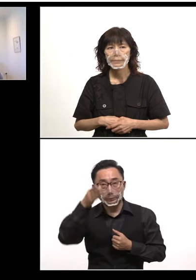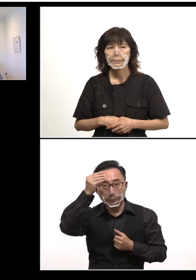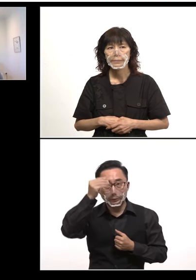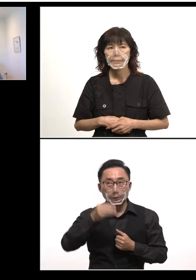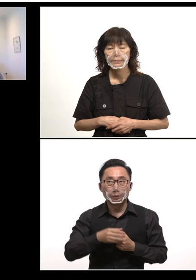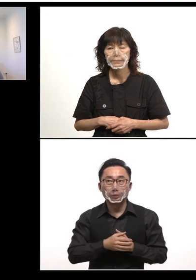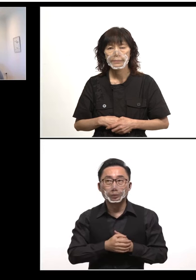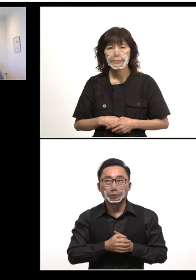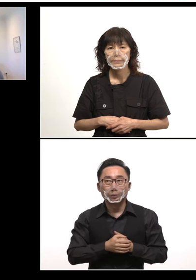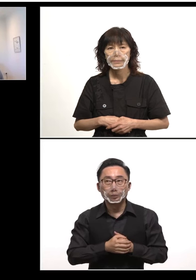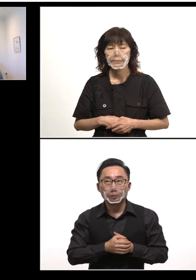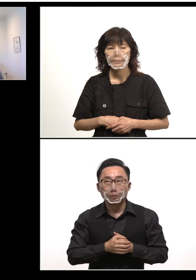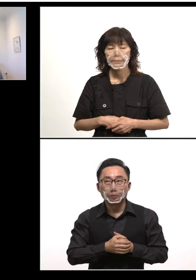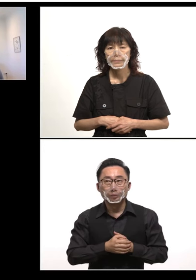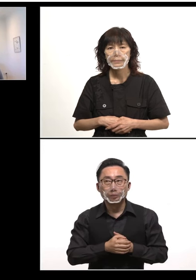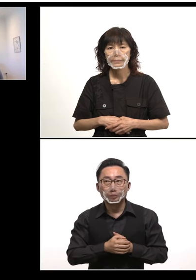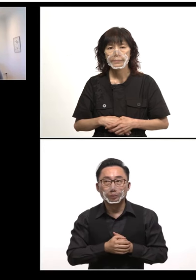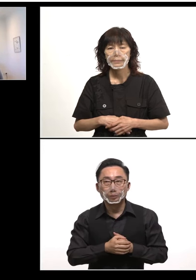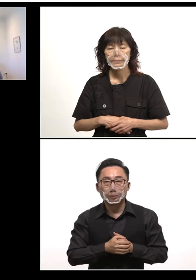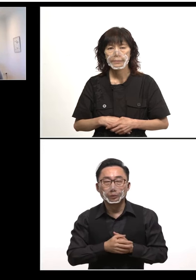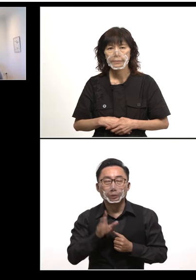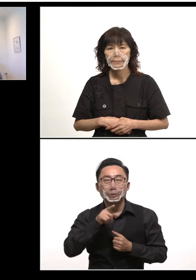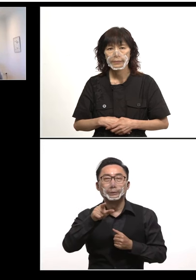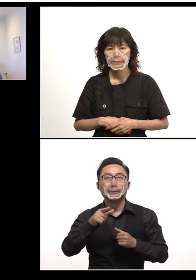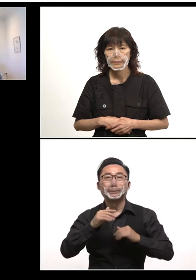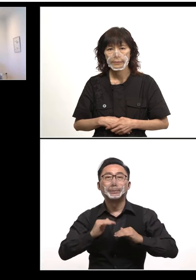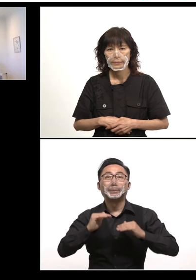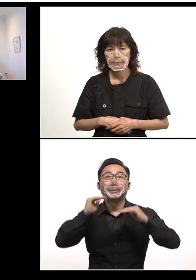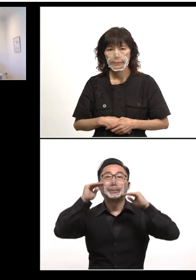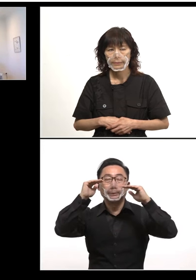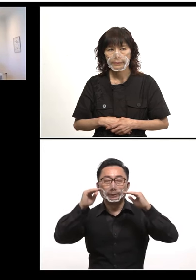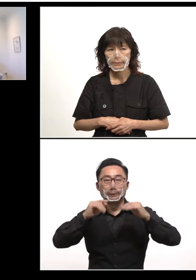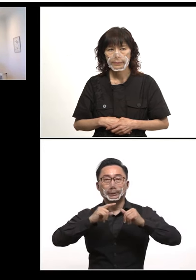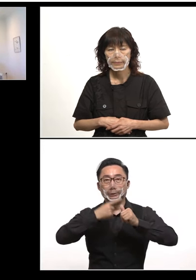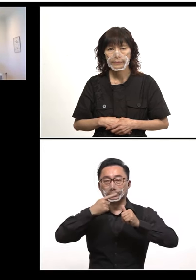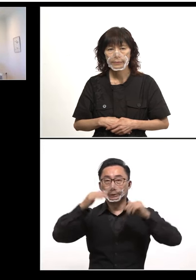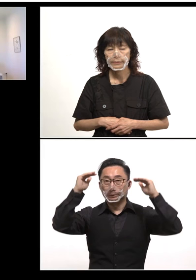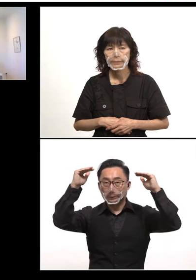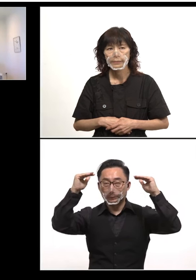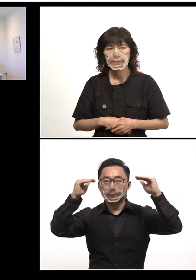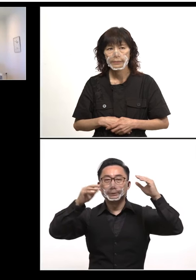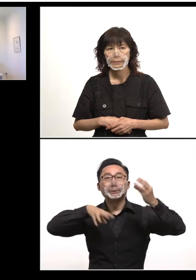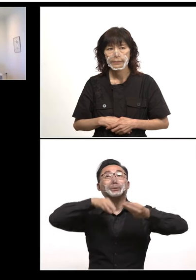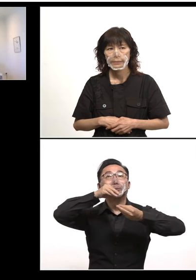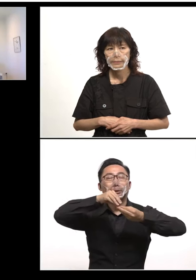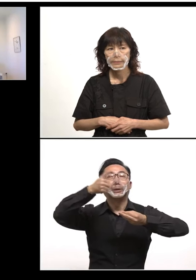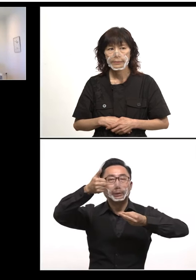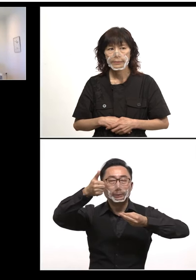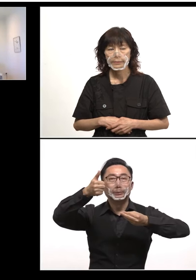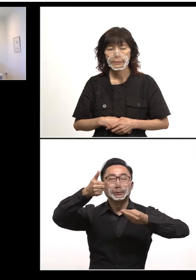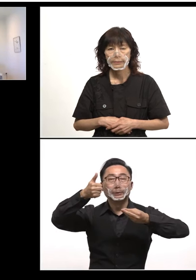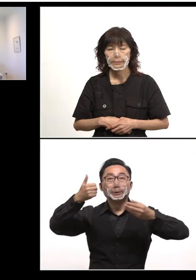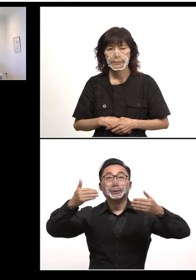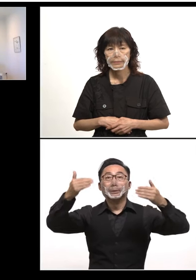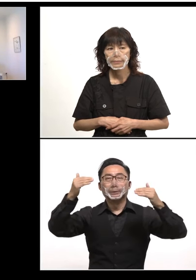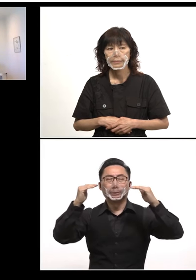the level one, where it comes from this sympathy, but also kind of an idea of superiority,